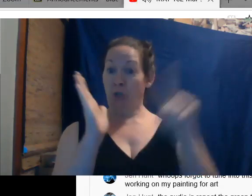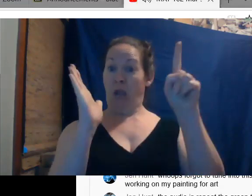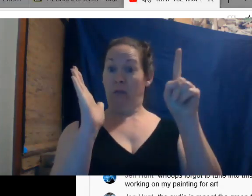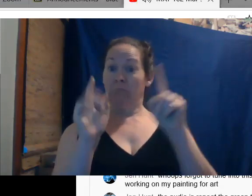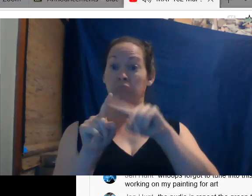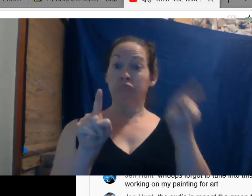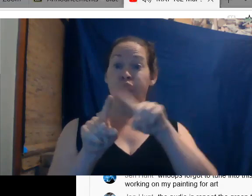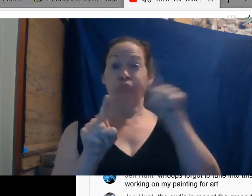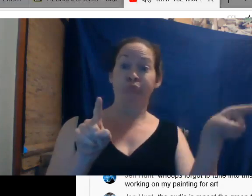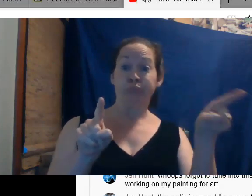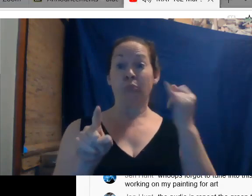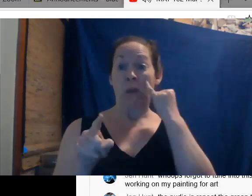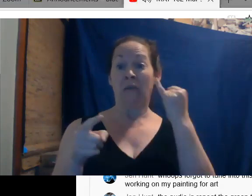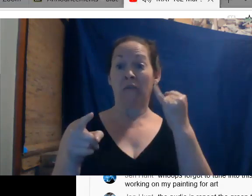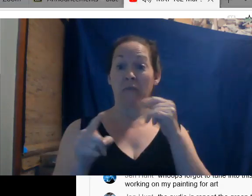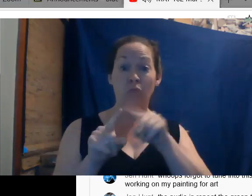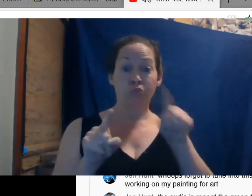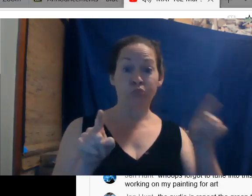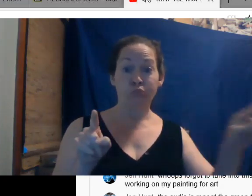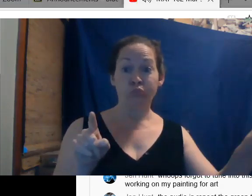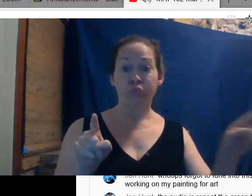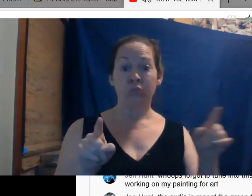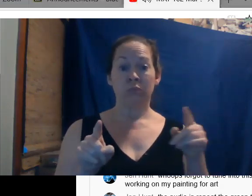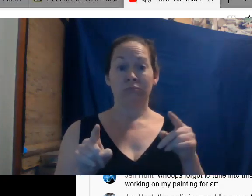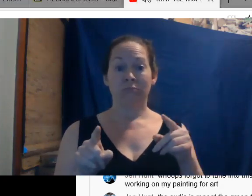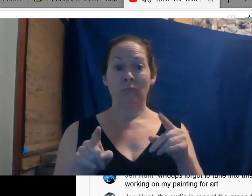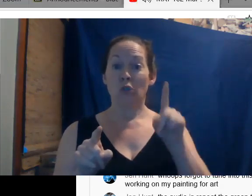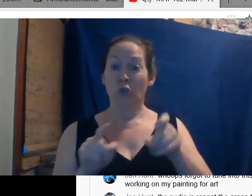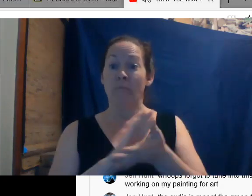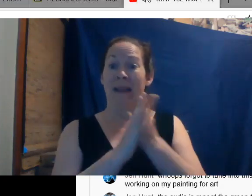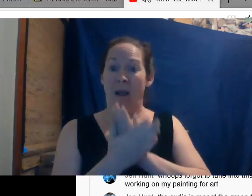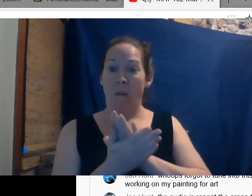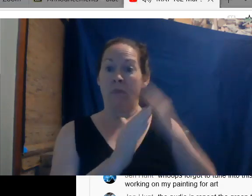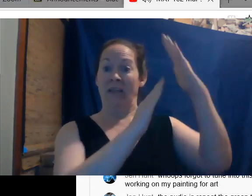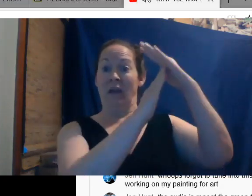cubed. And if I were to distribute that to each term here,